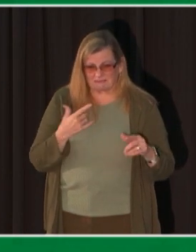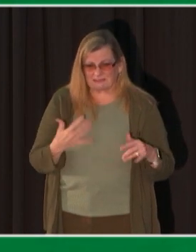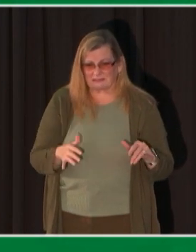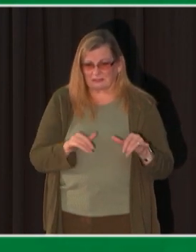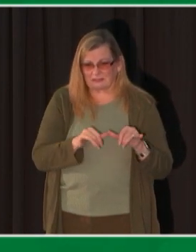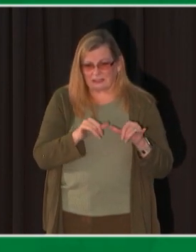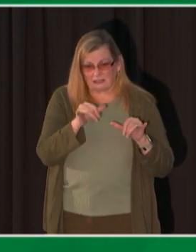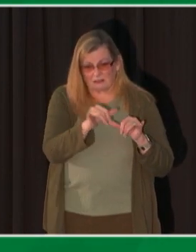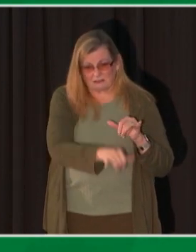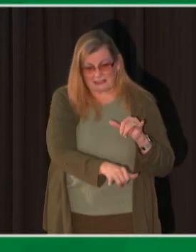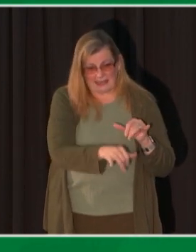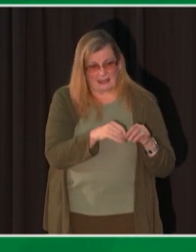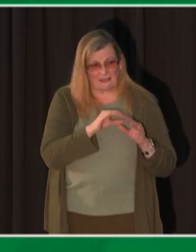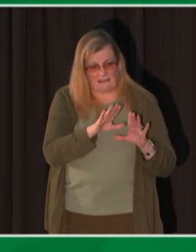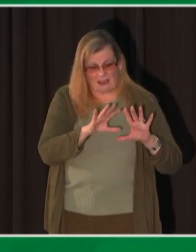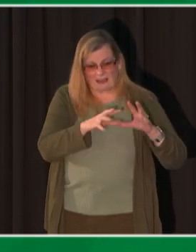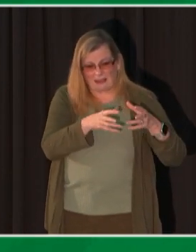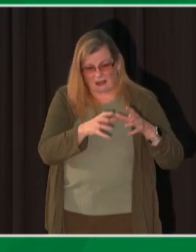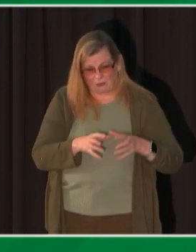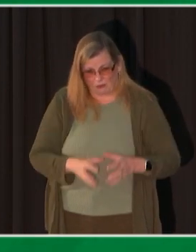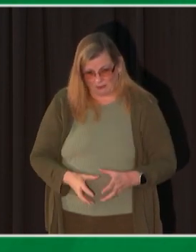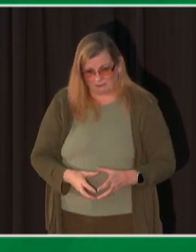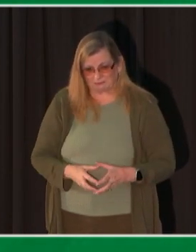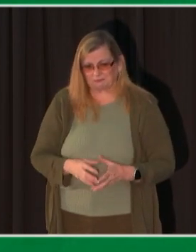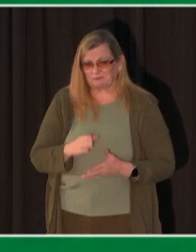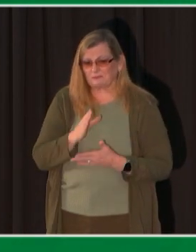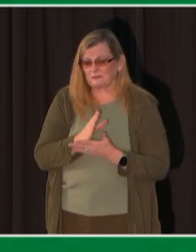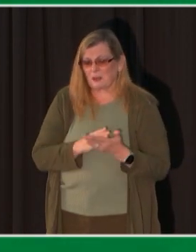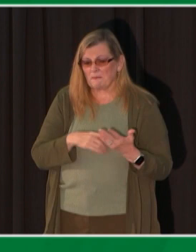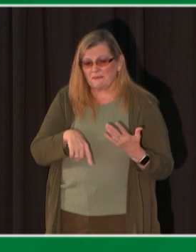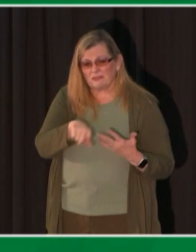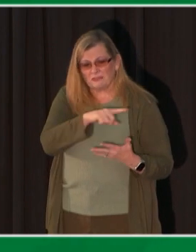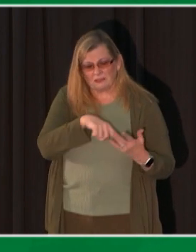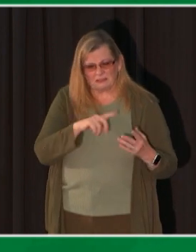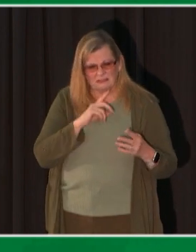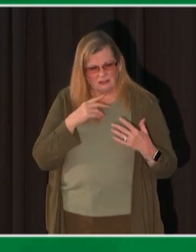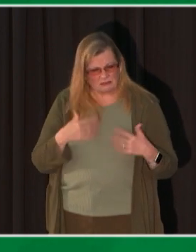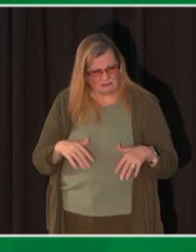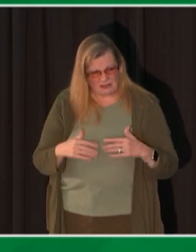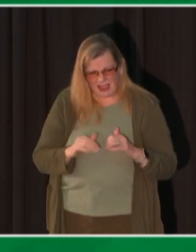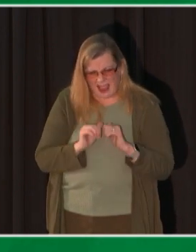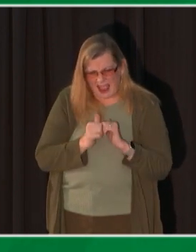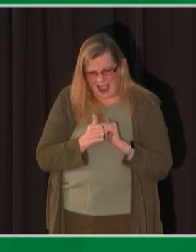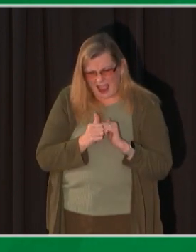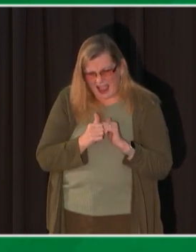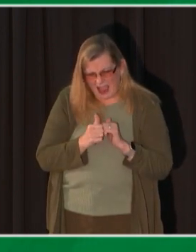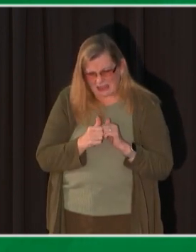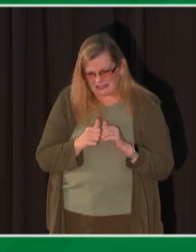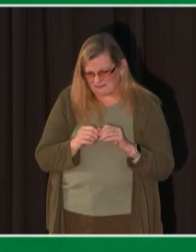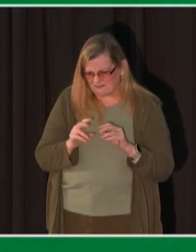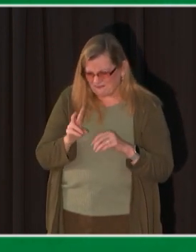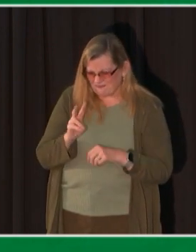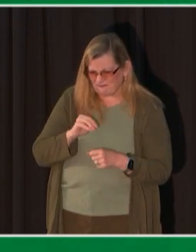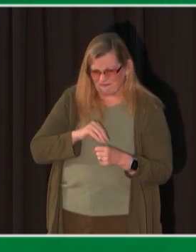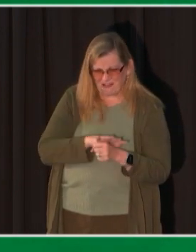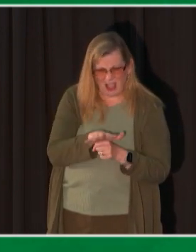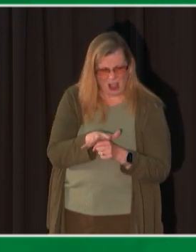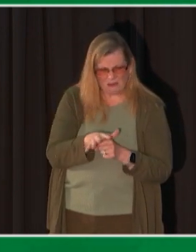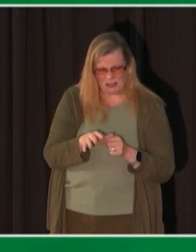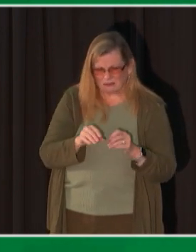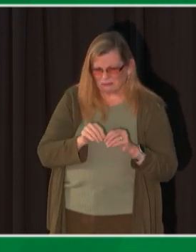very concerned about how we contain virus and that they are following all of the CDC